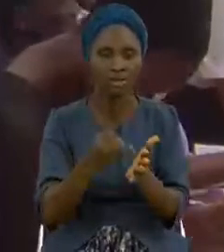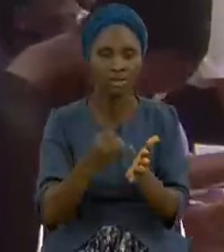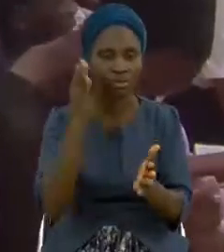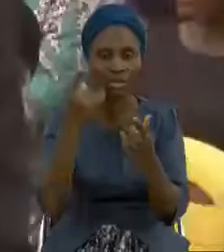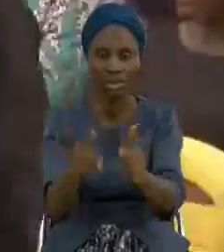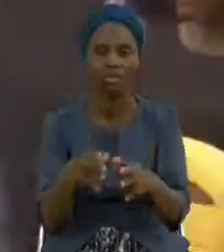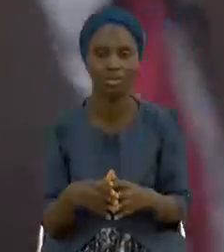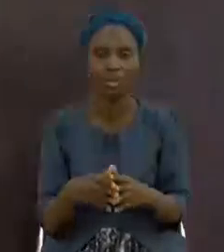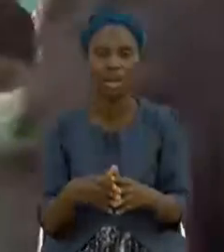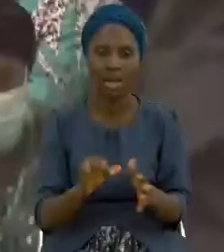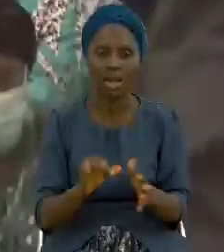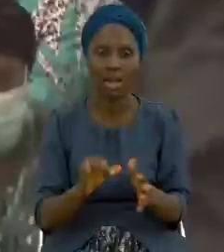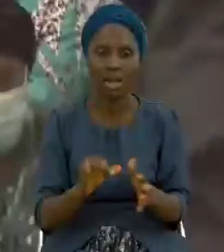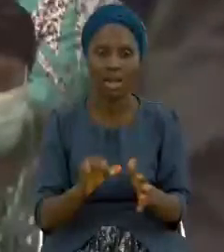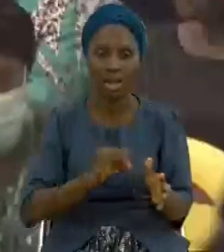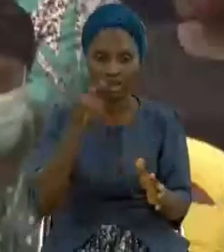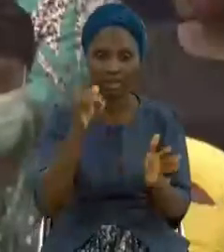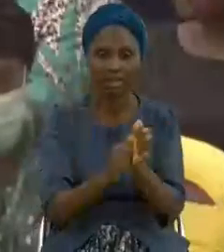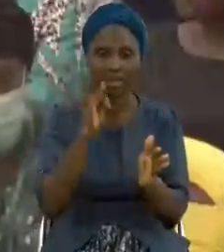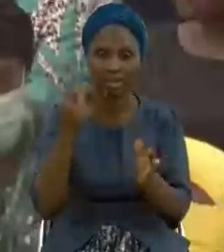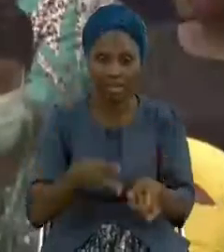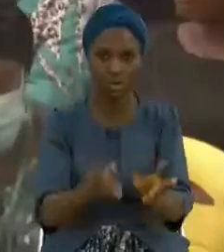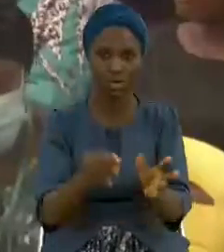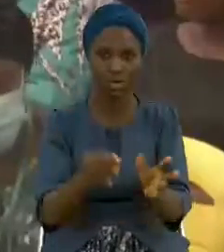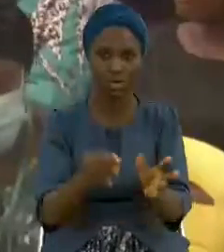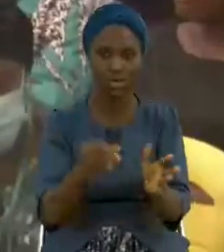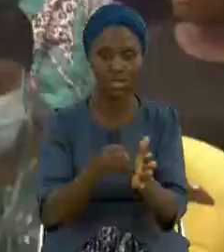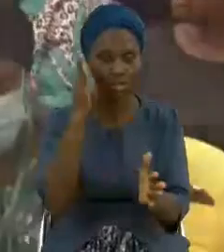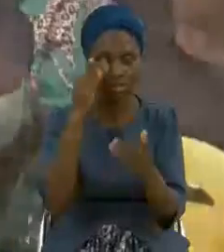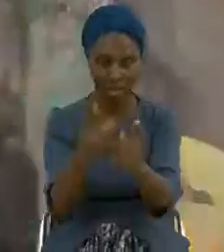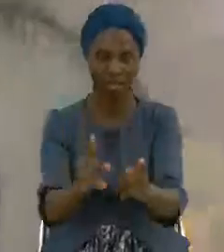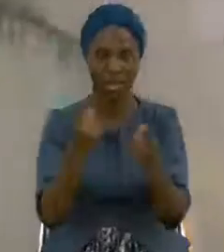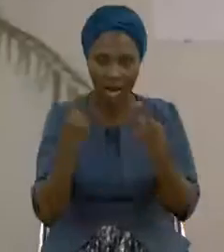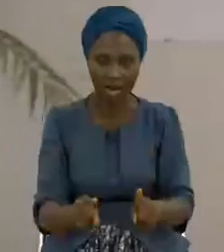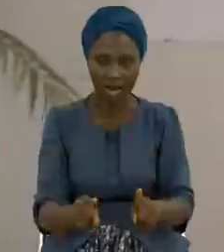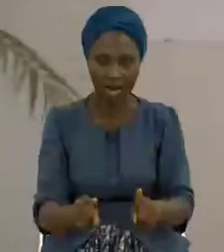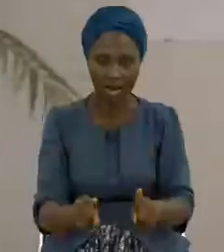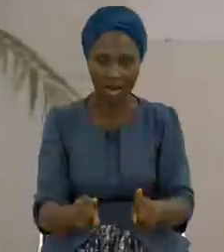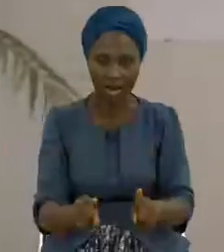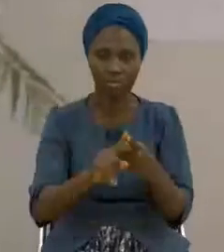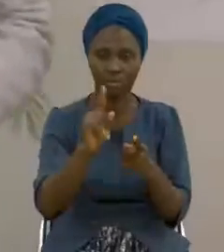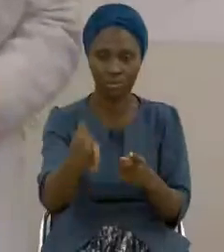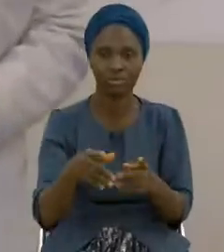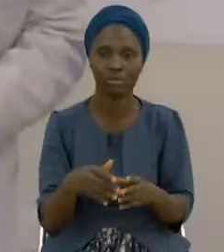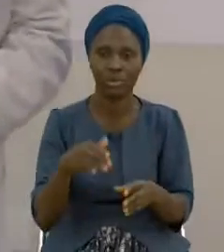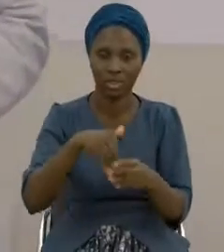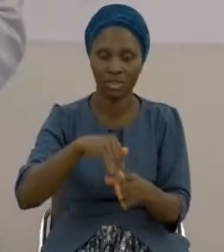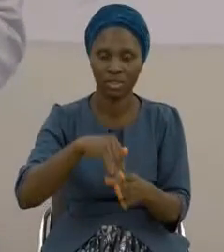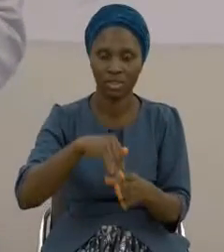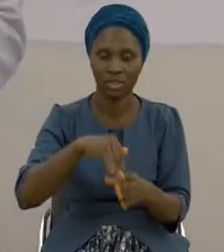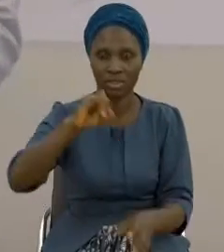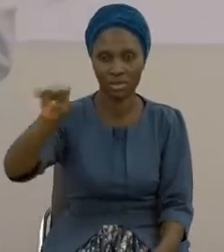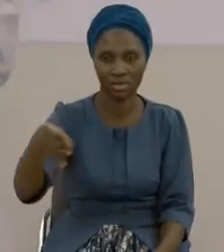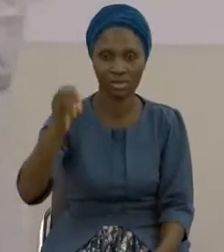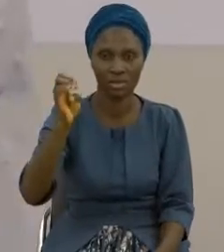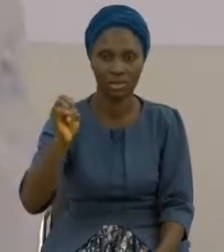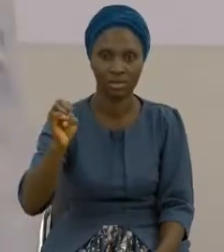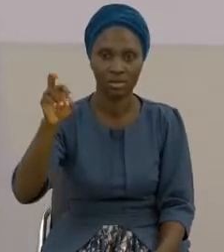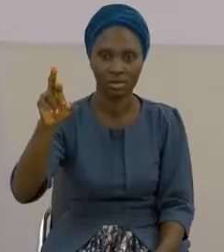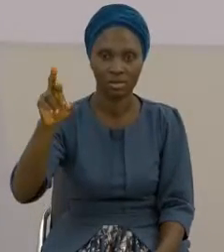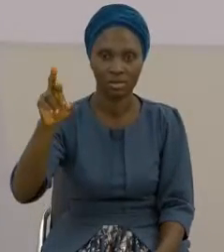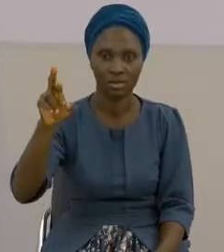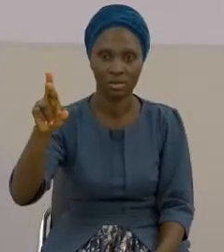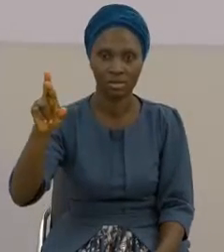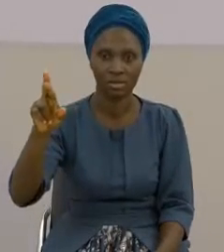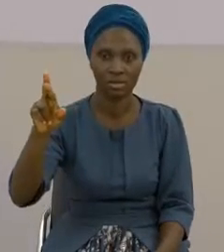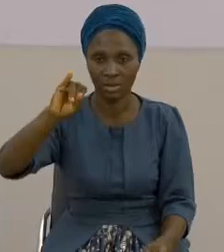you. Jeremiah chapter 30. I'm reading from verse 13. Jeremiah chapter